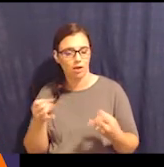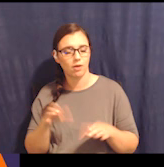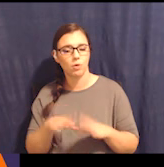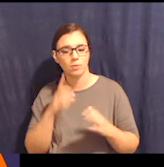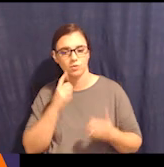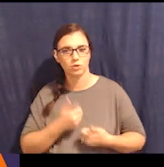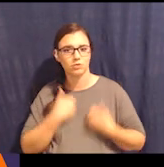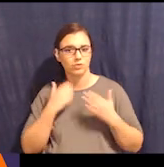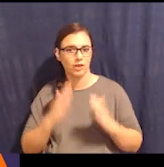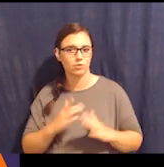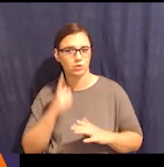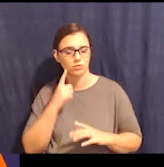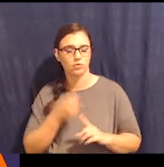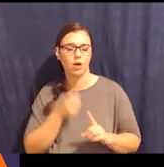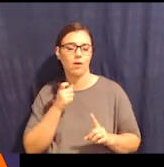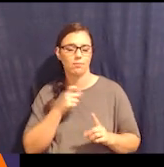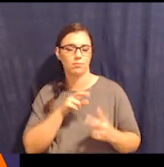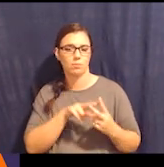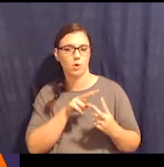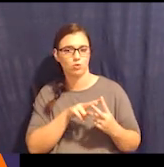they can be reached at